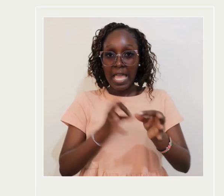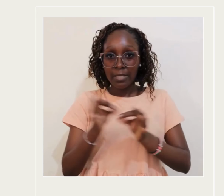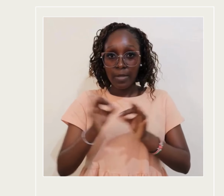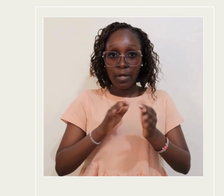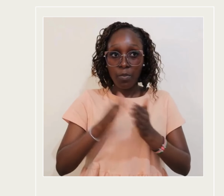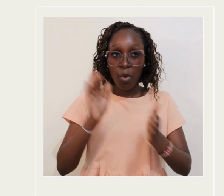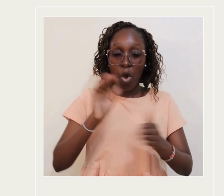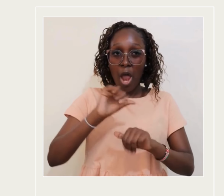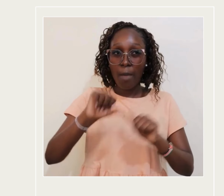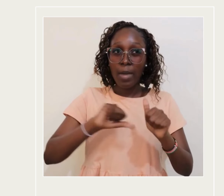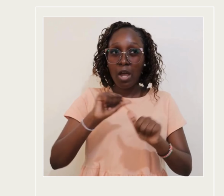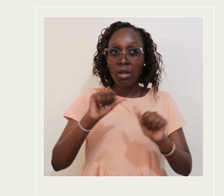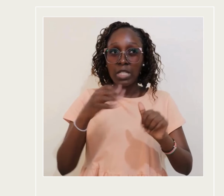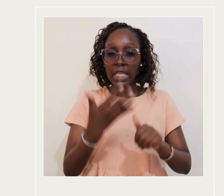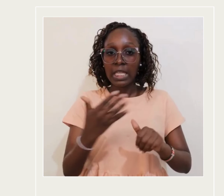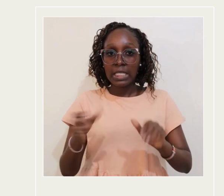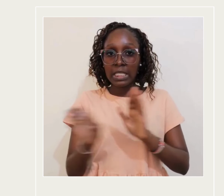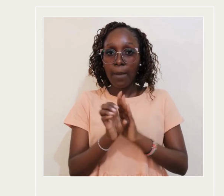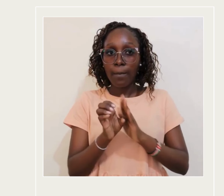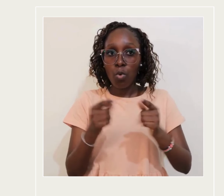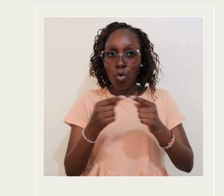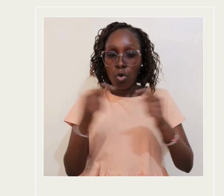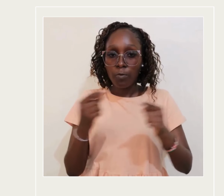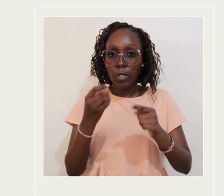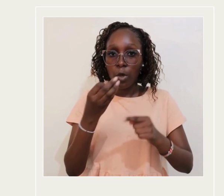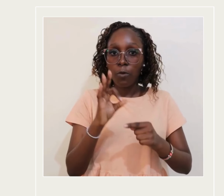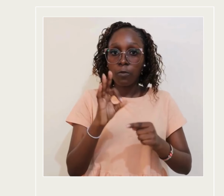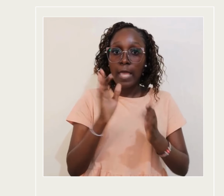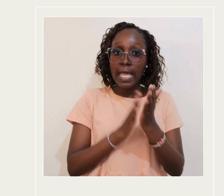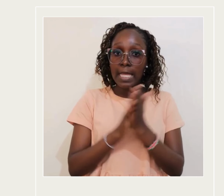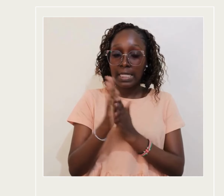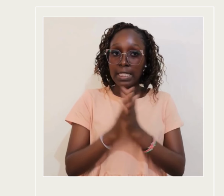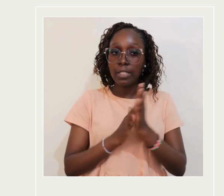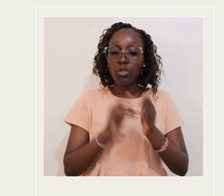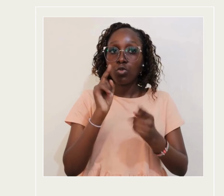like conflict of interest to ensure integrity.